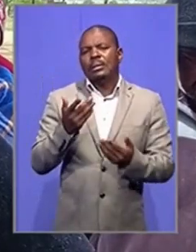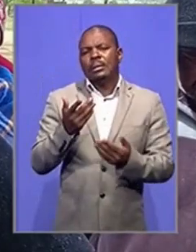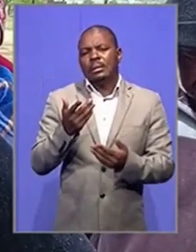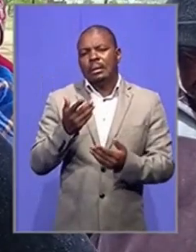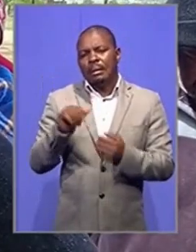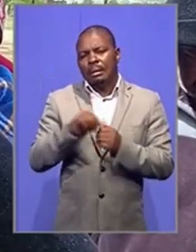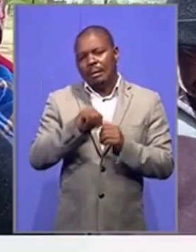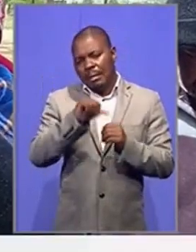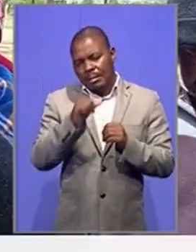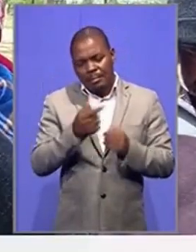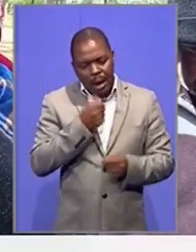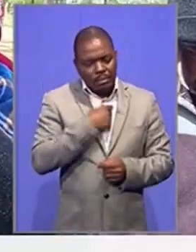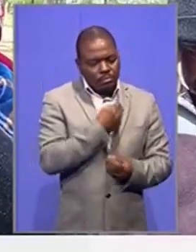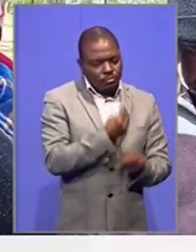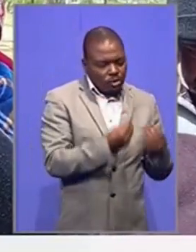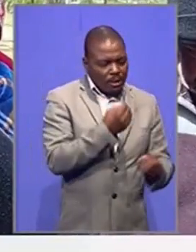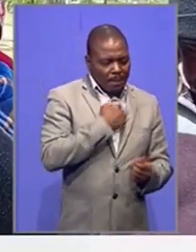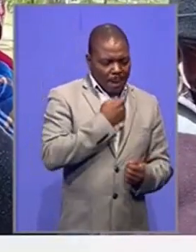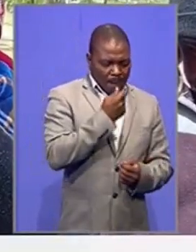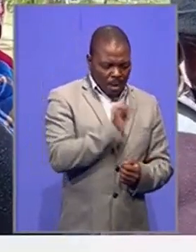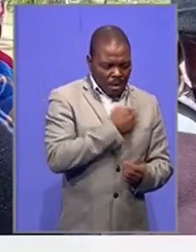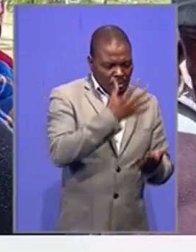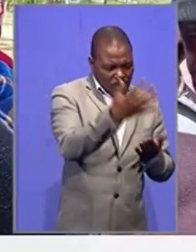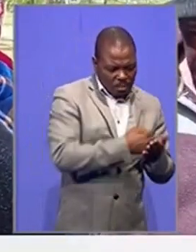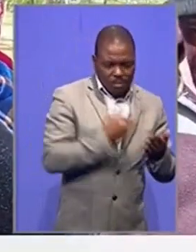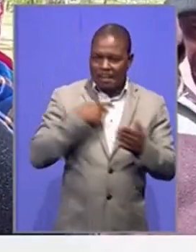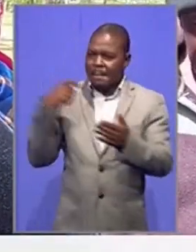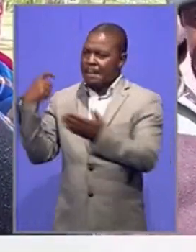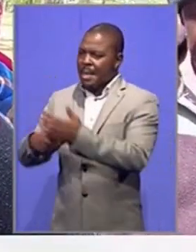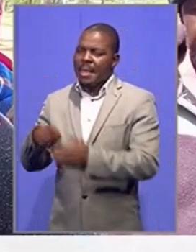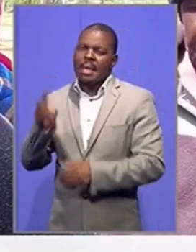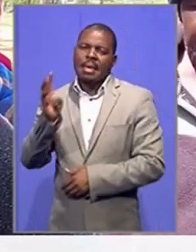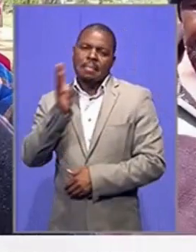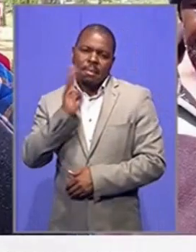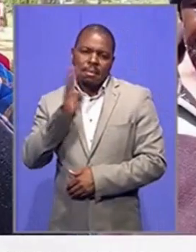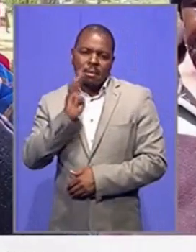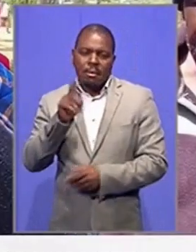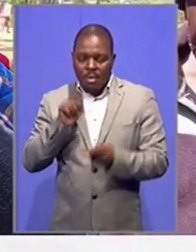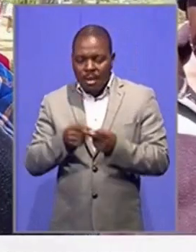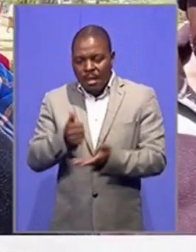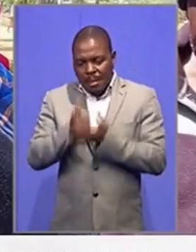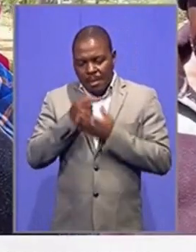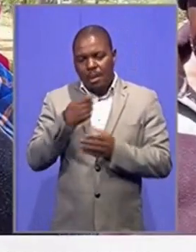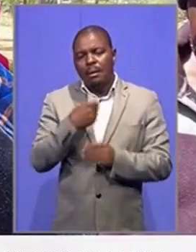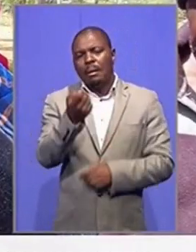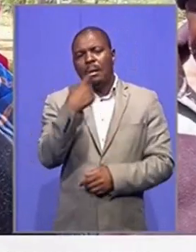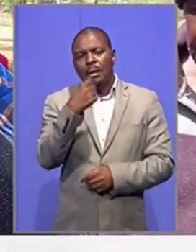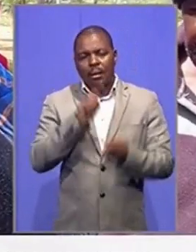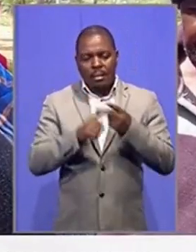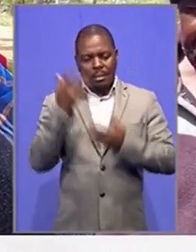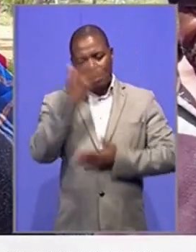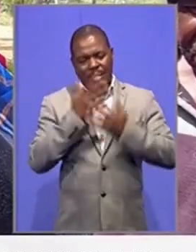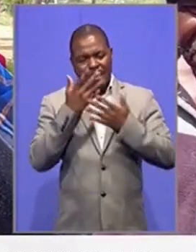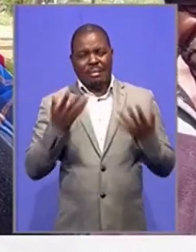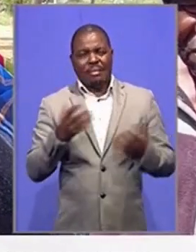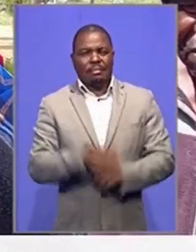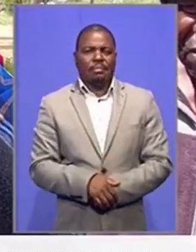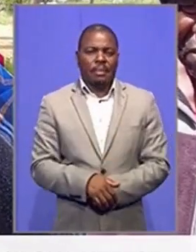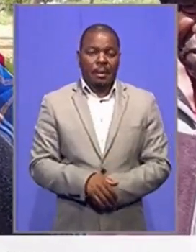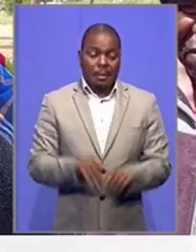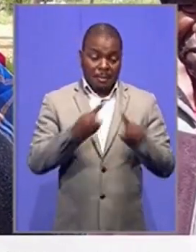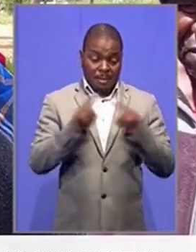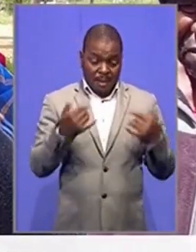the last cent ya bana ke reke meetse ke kgone o nwa dipilisi le o thapa